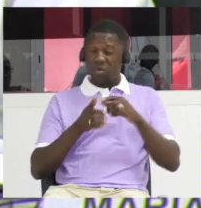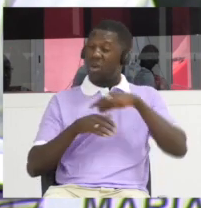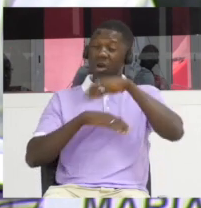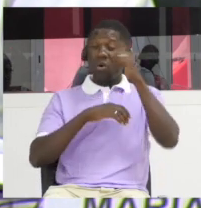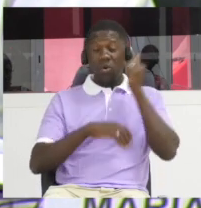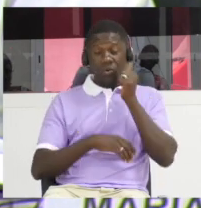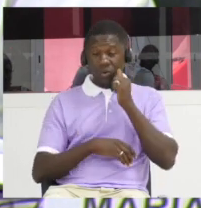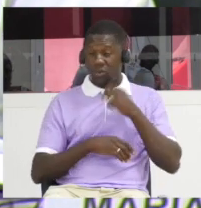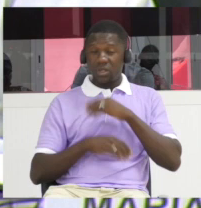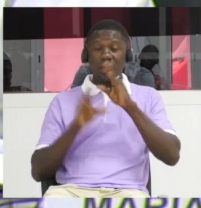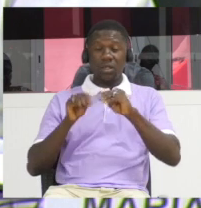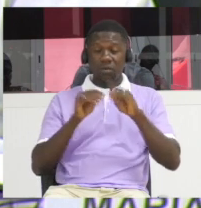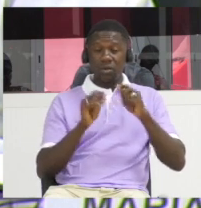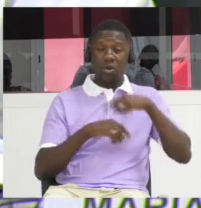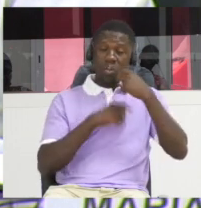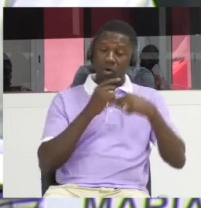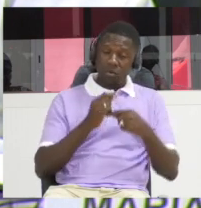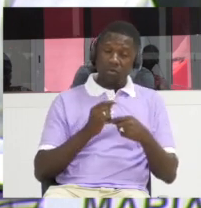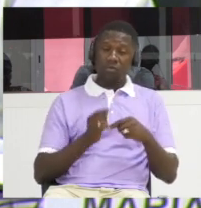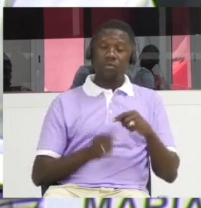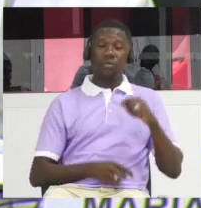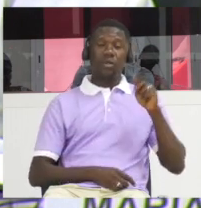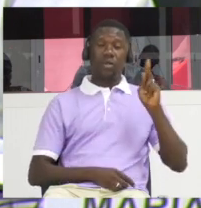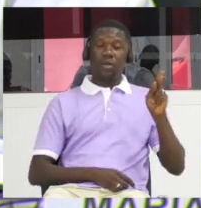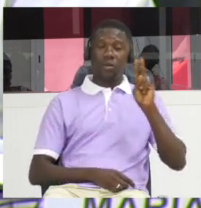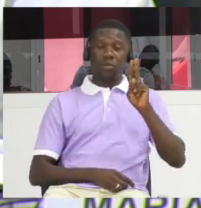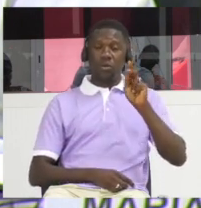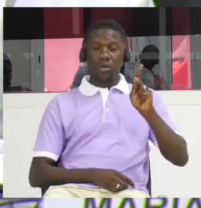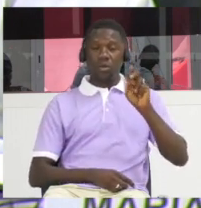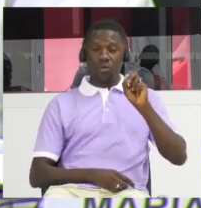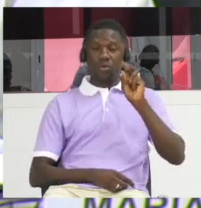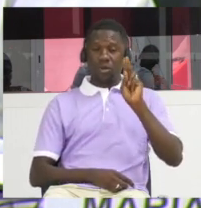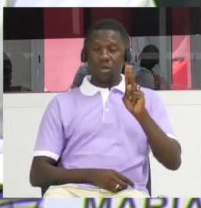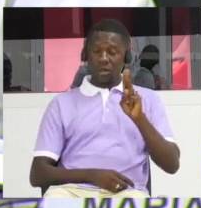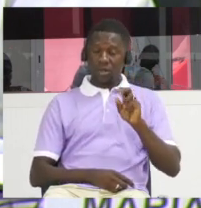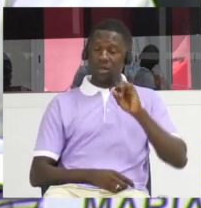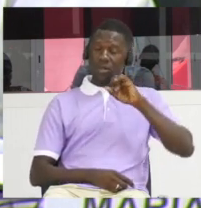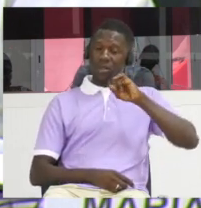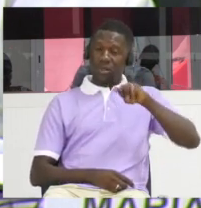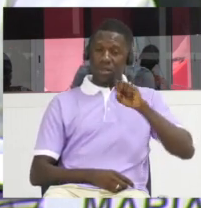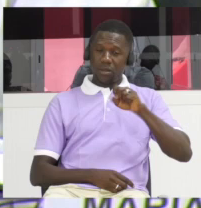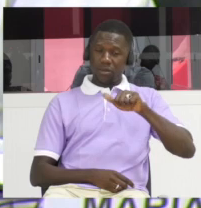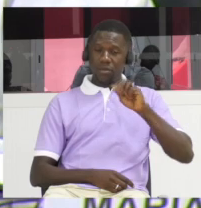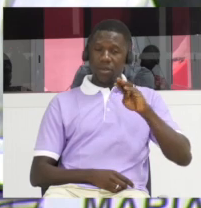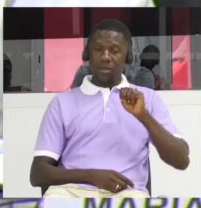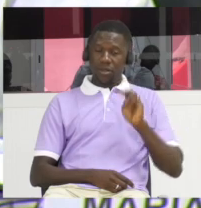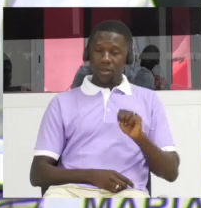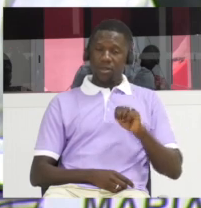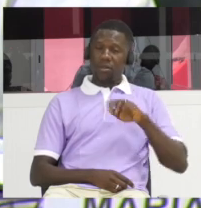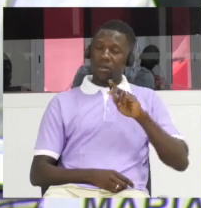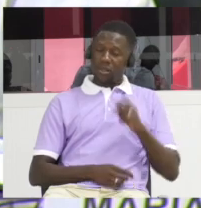Kukoi Samasanyang, plans to destabilize the country from afar, and hardly on